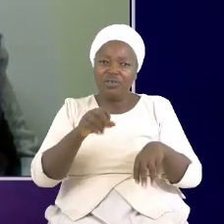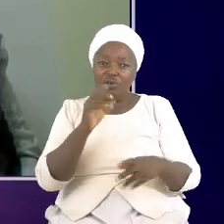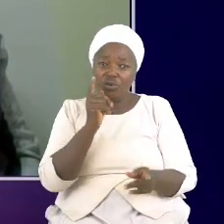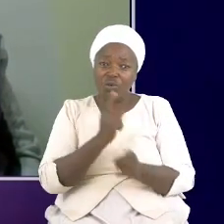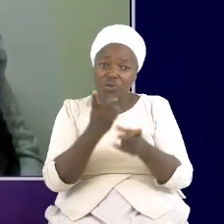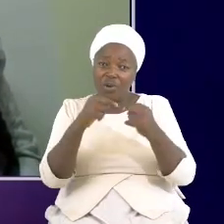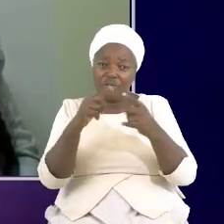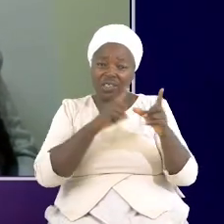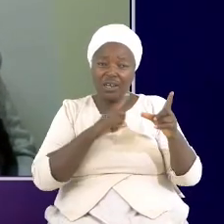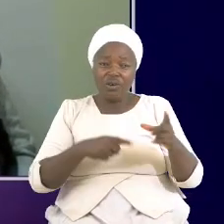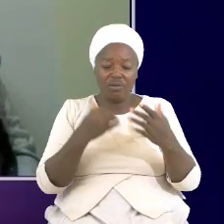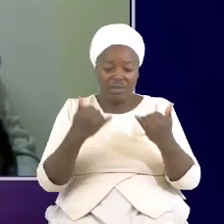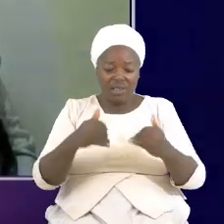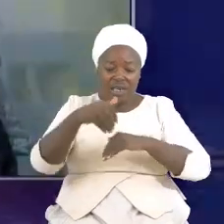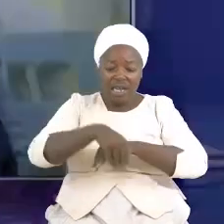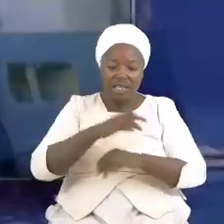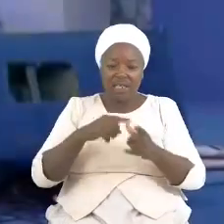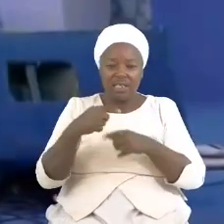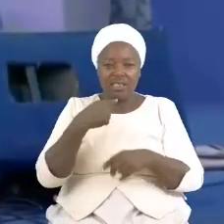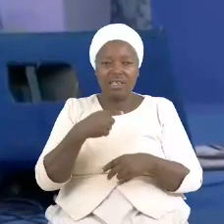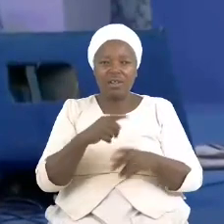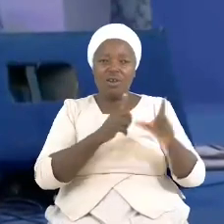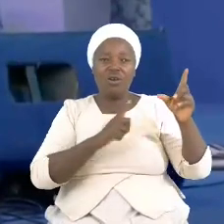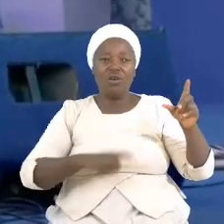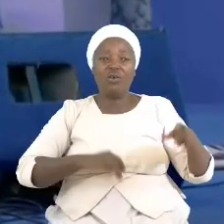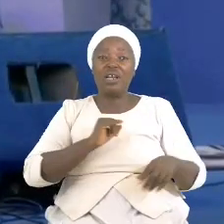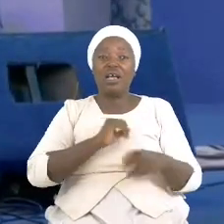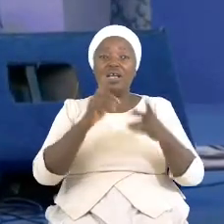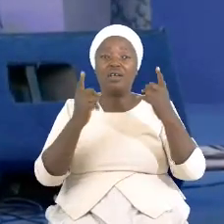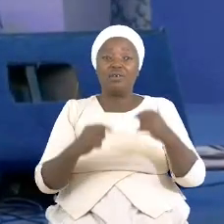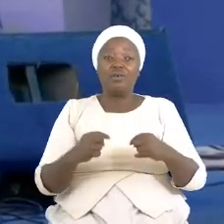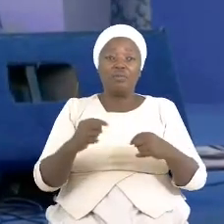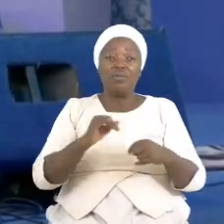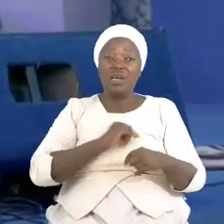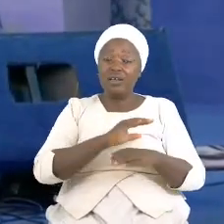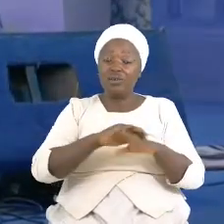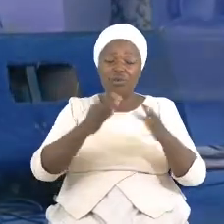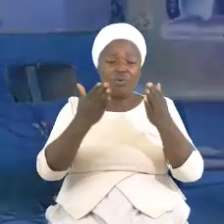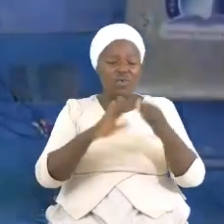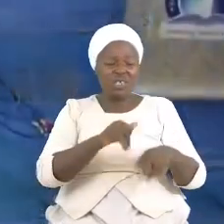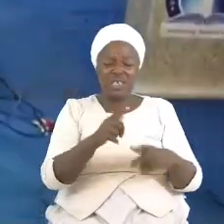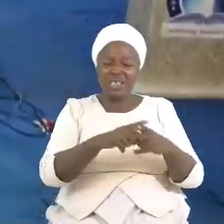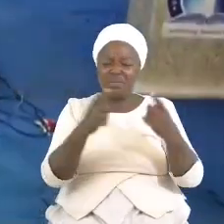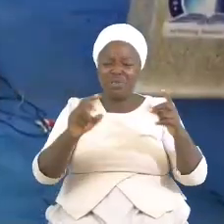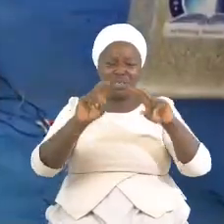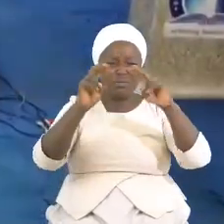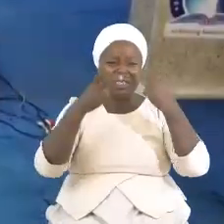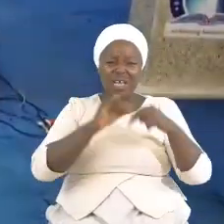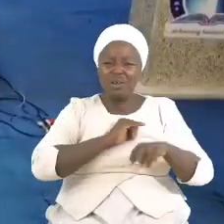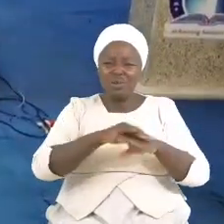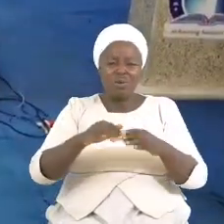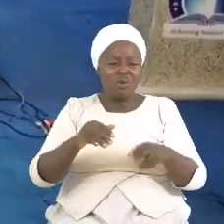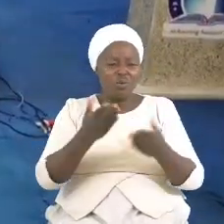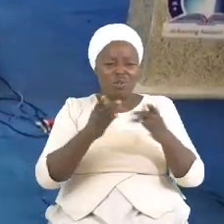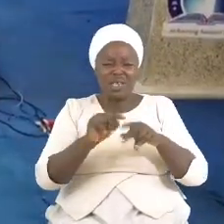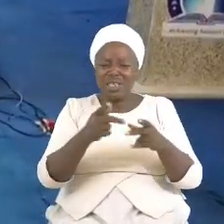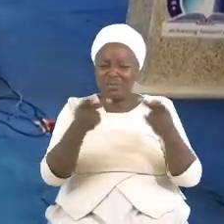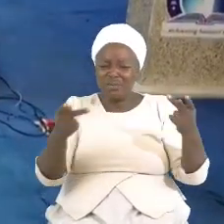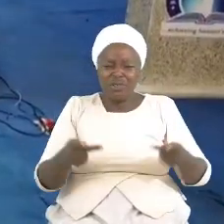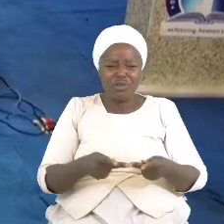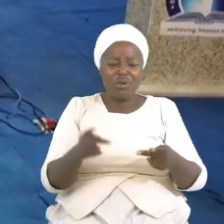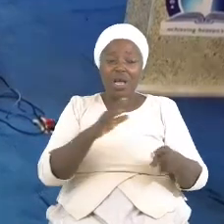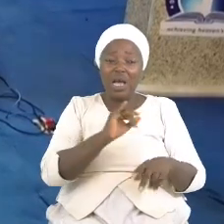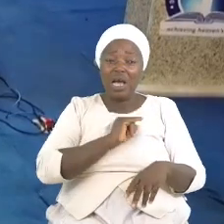Lord, I come. I don't want a big title. I don't want a big position. I just want you to